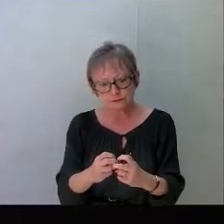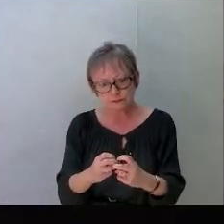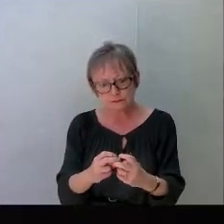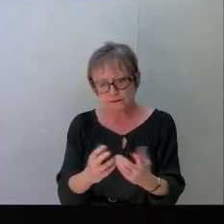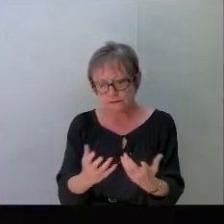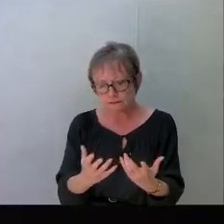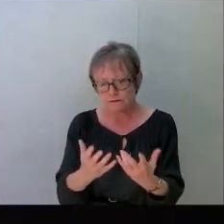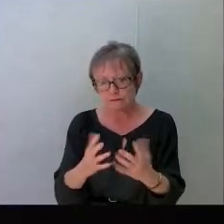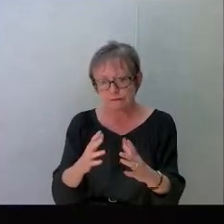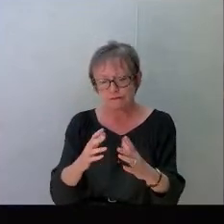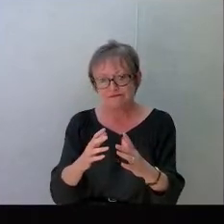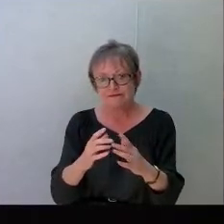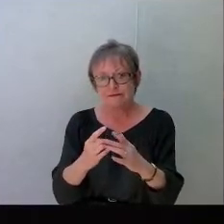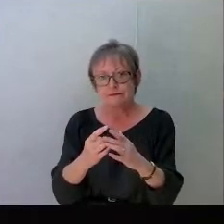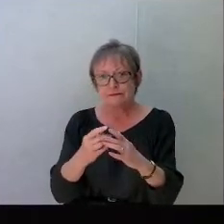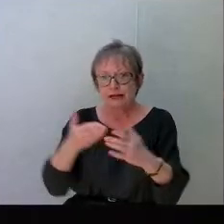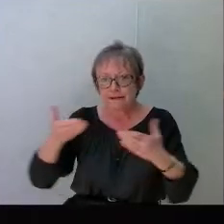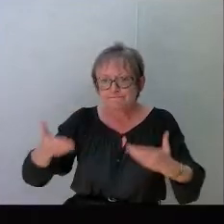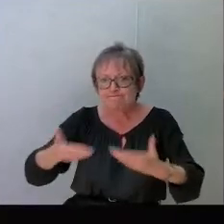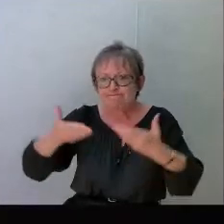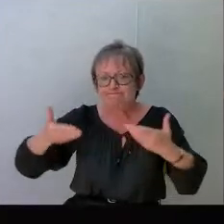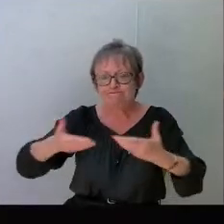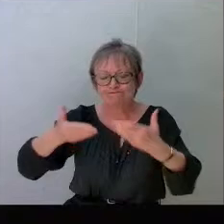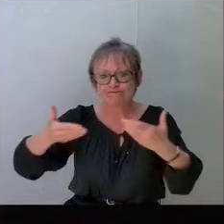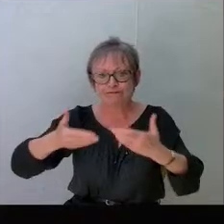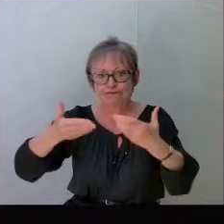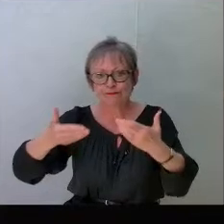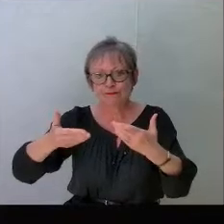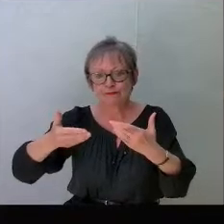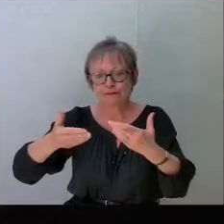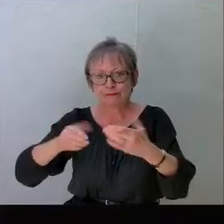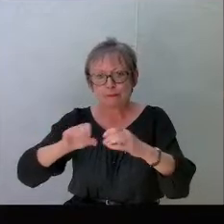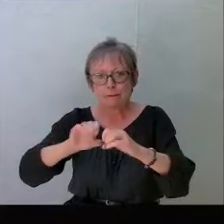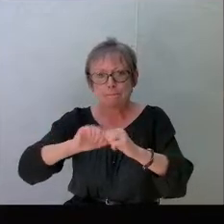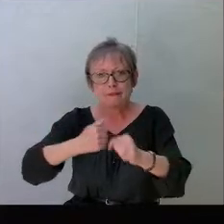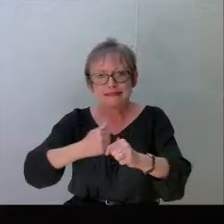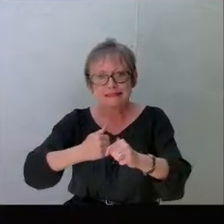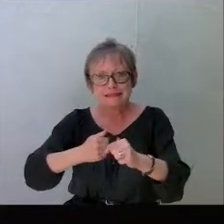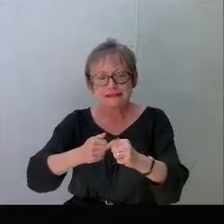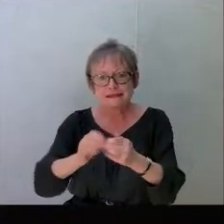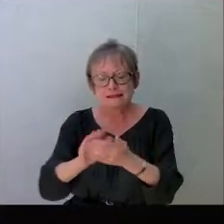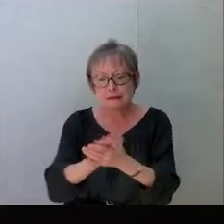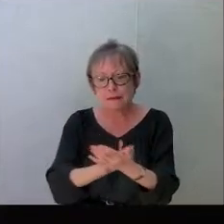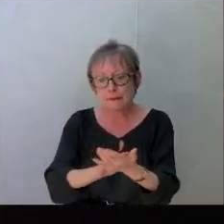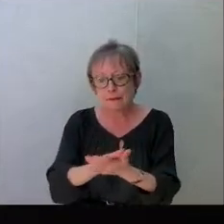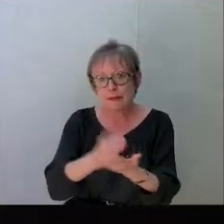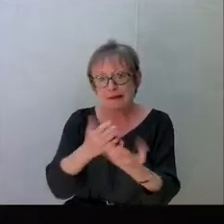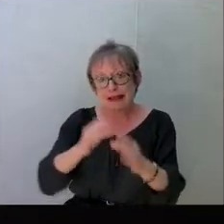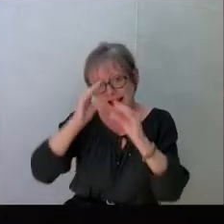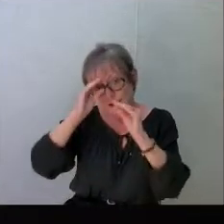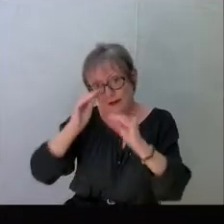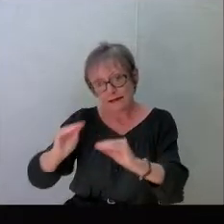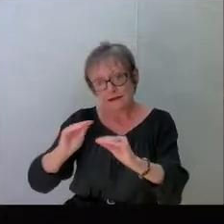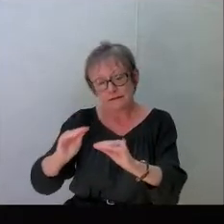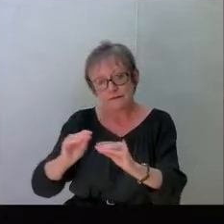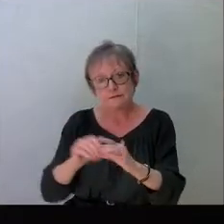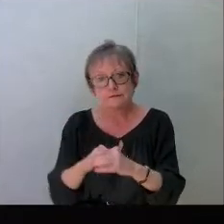outstanding colleagues in driving research into business, Philip's also an incredible educator.